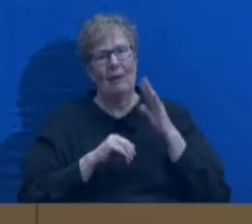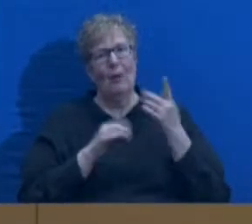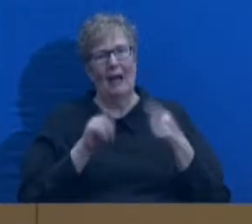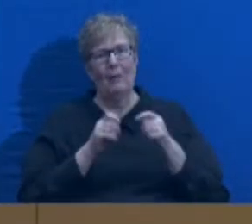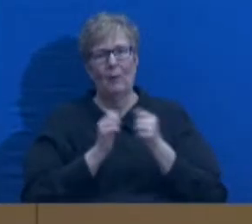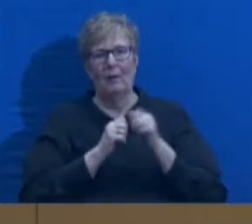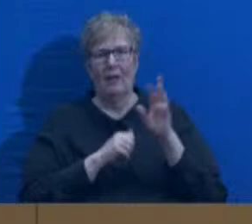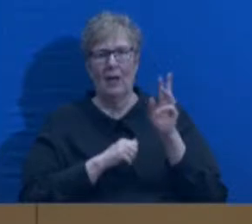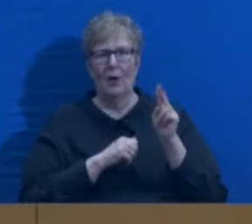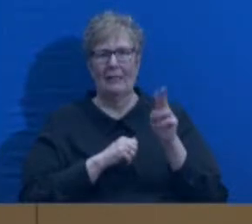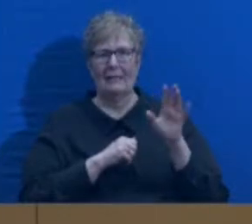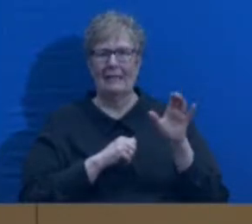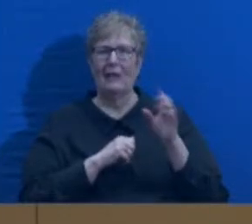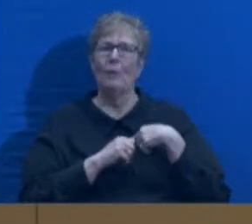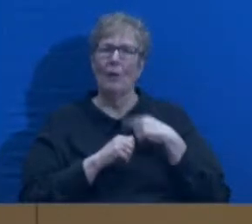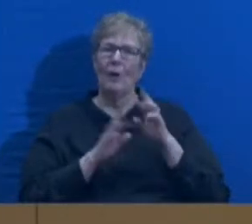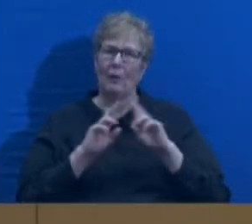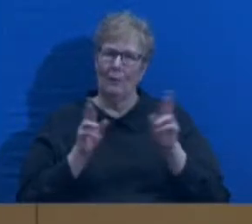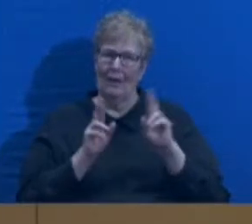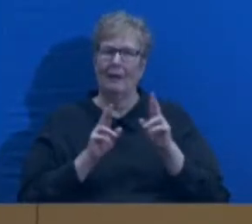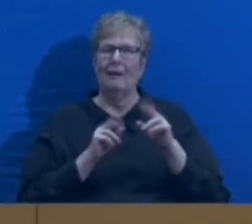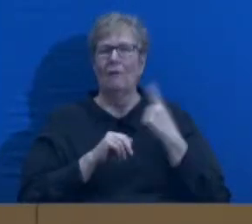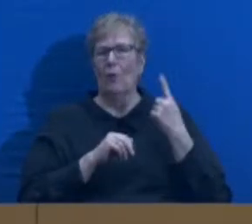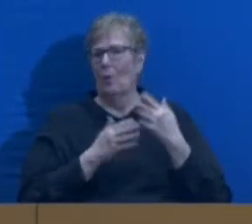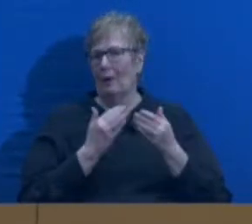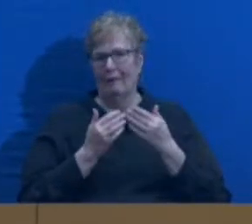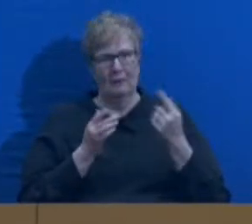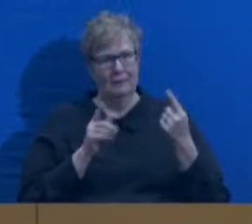we are prepared otherwise.